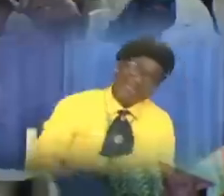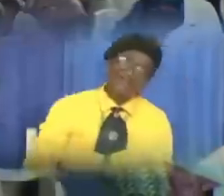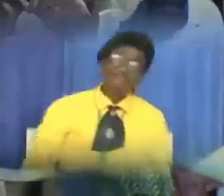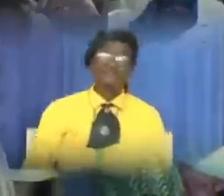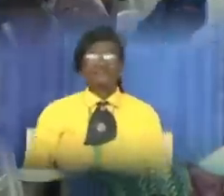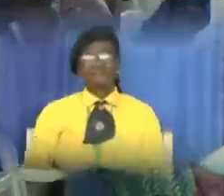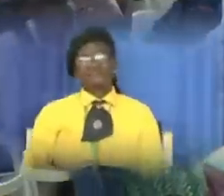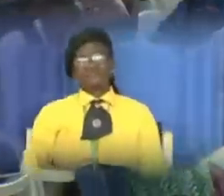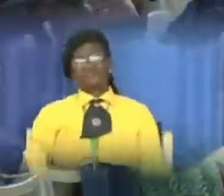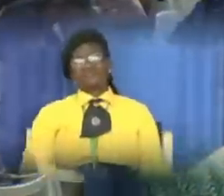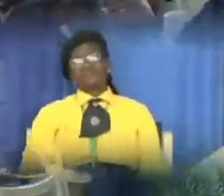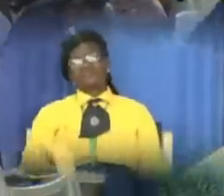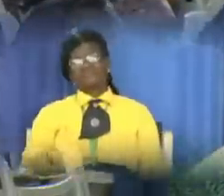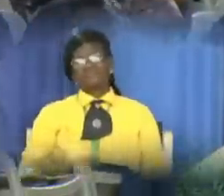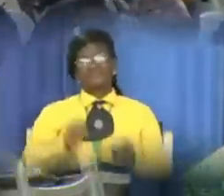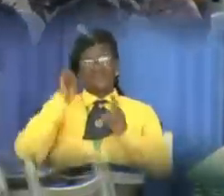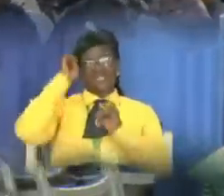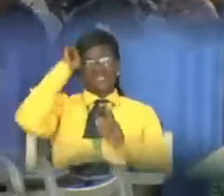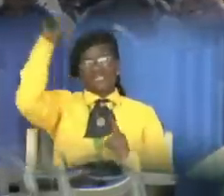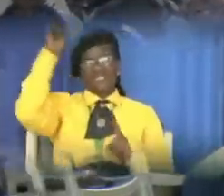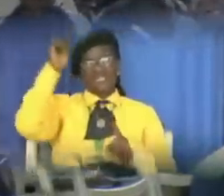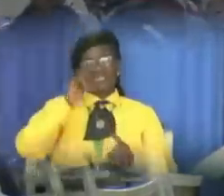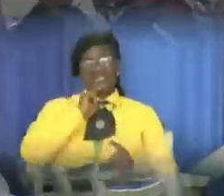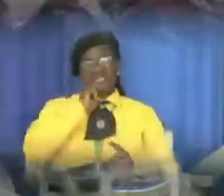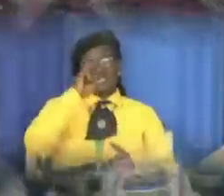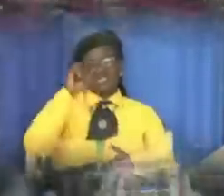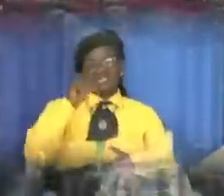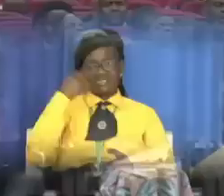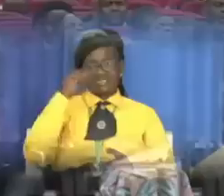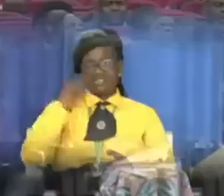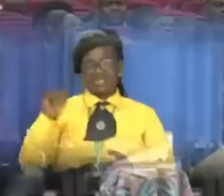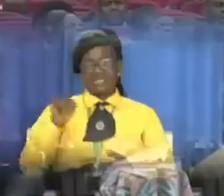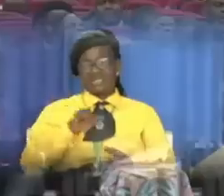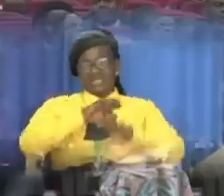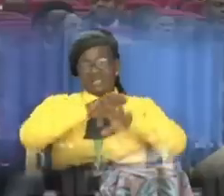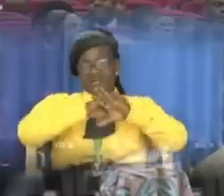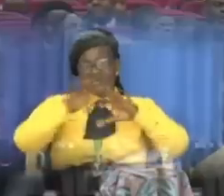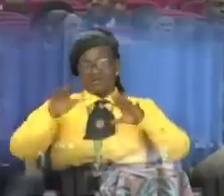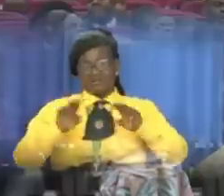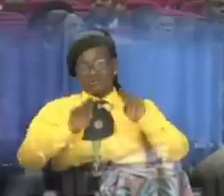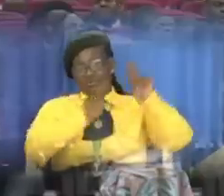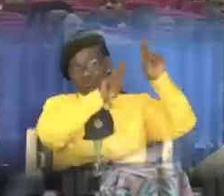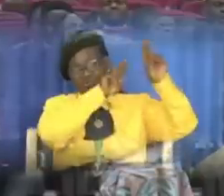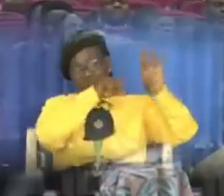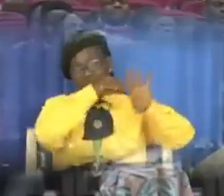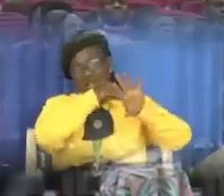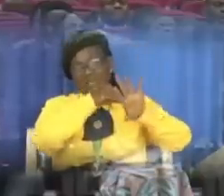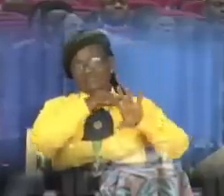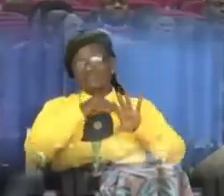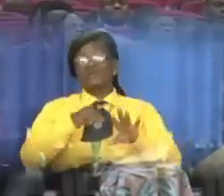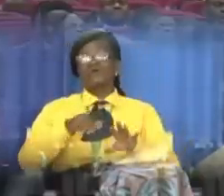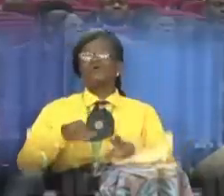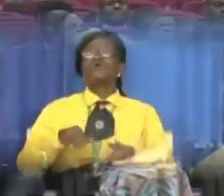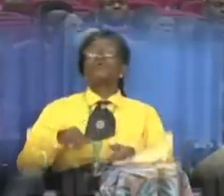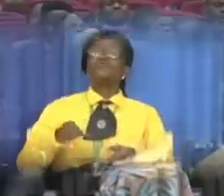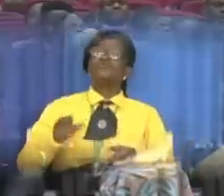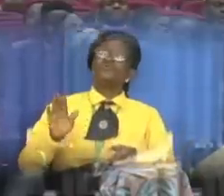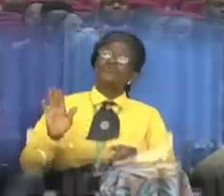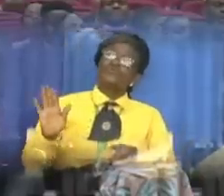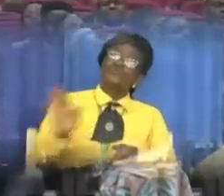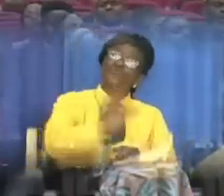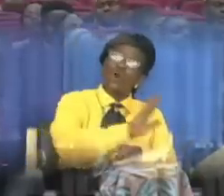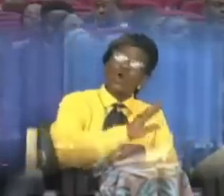In other words, he's saying, don't look at your relatives for help. I will send you